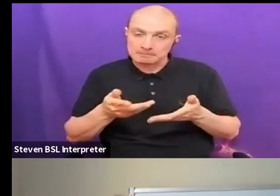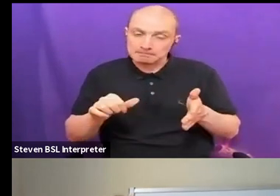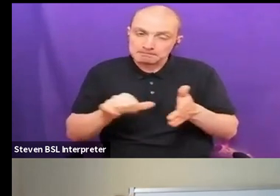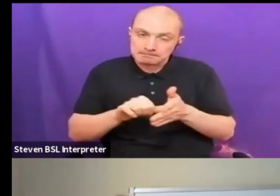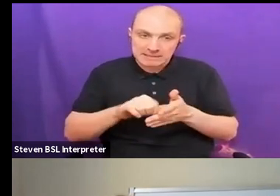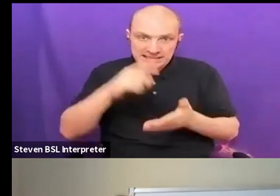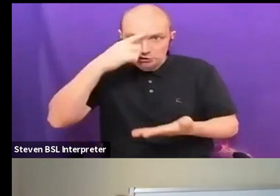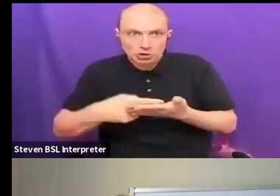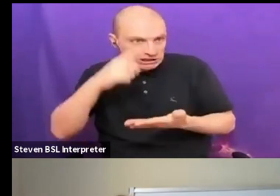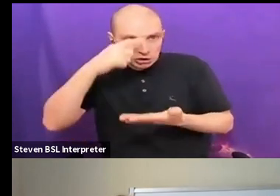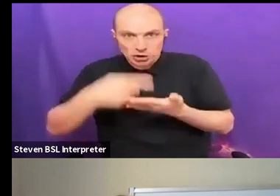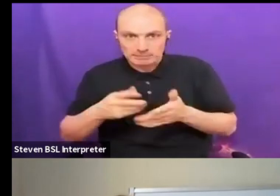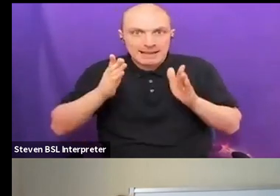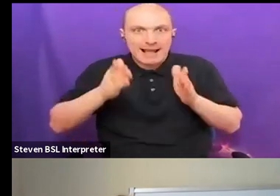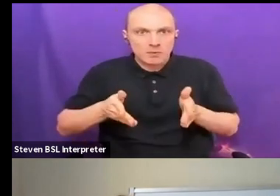Thanks, David.